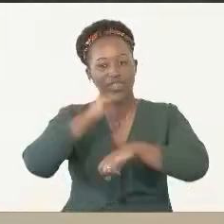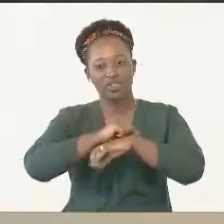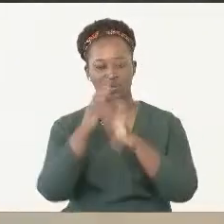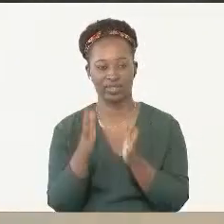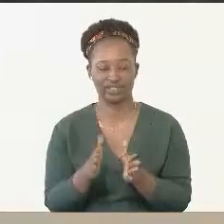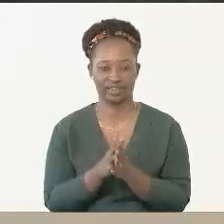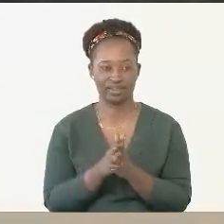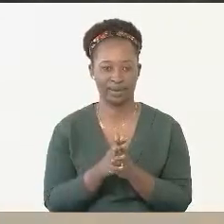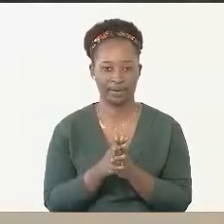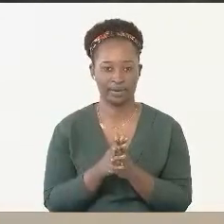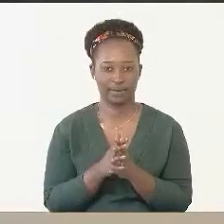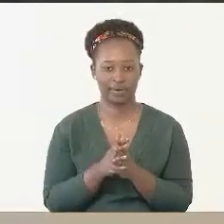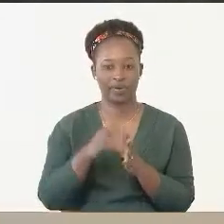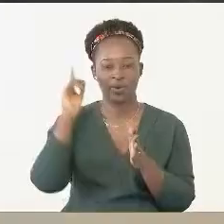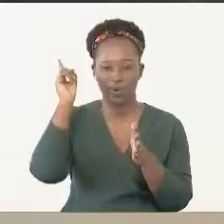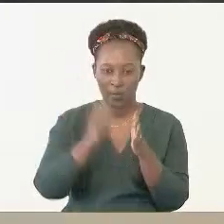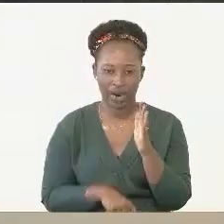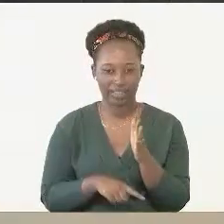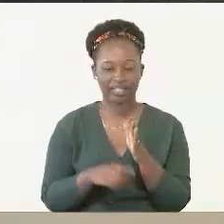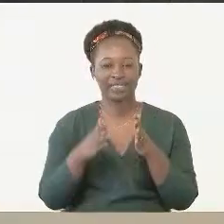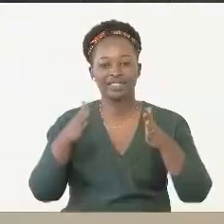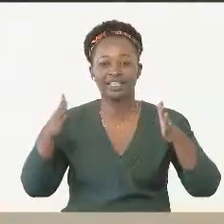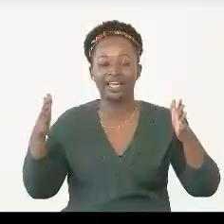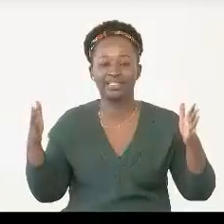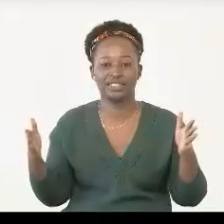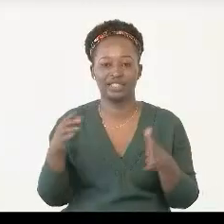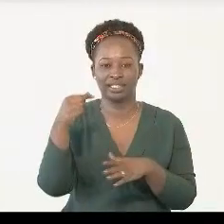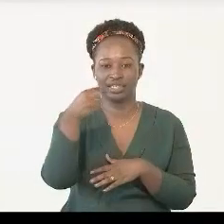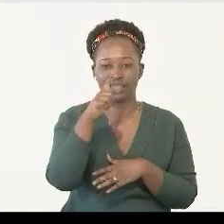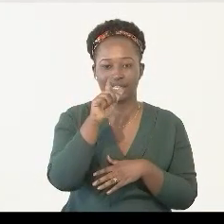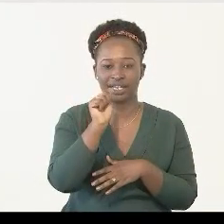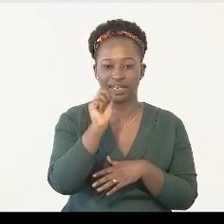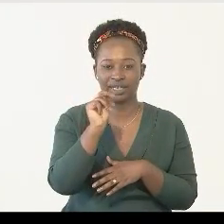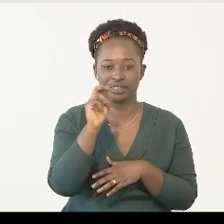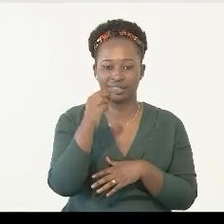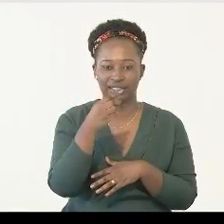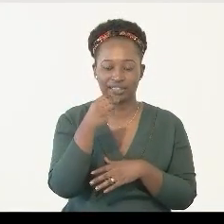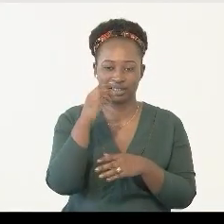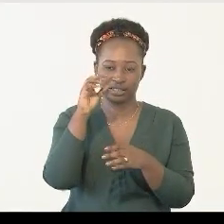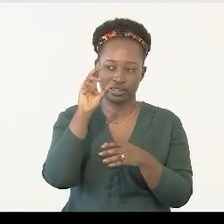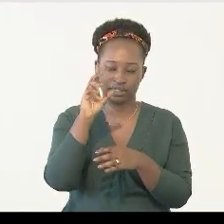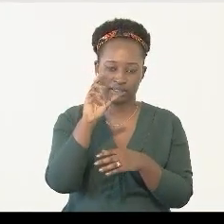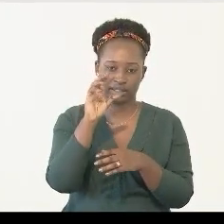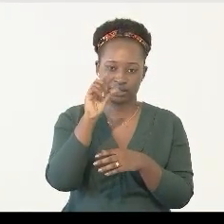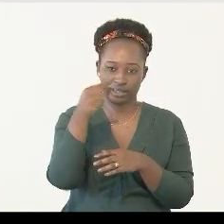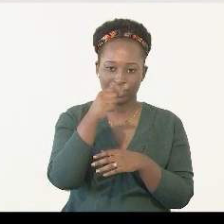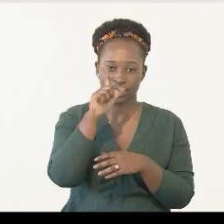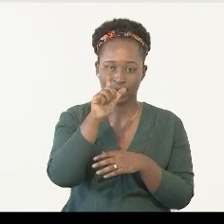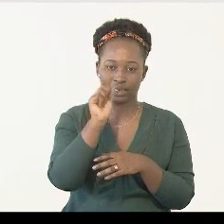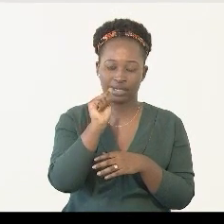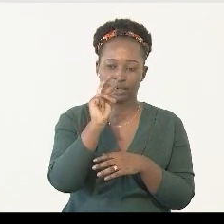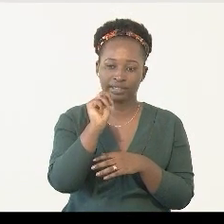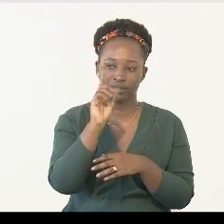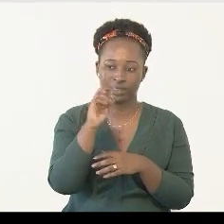Students, what is the largest gland in our body? That is question number 3.